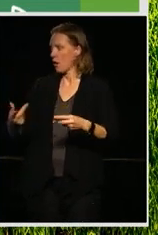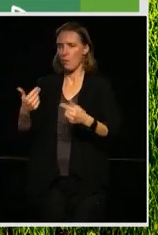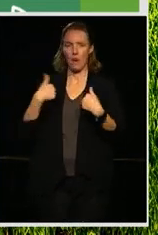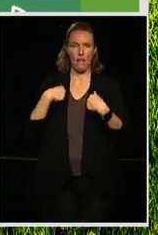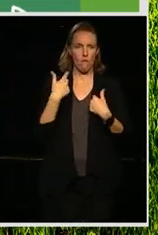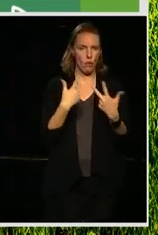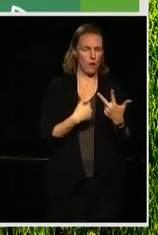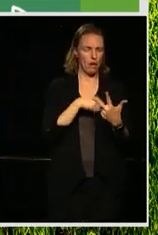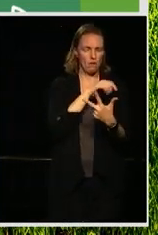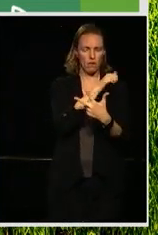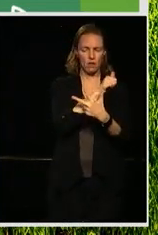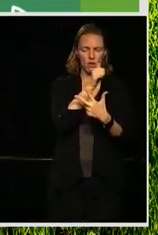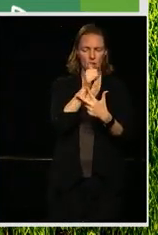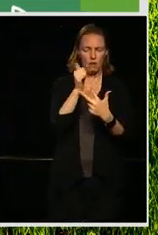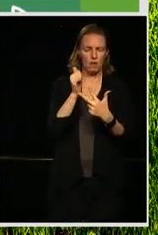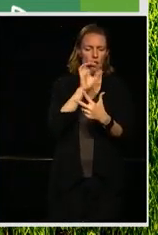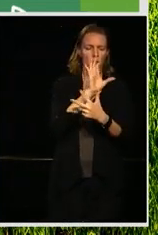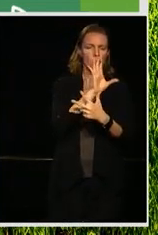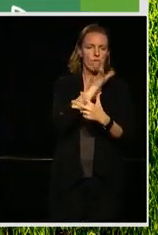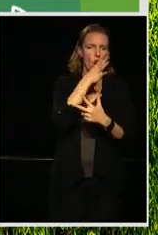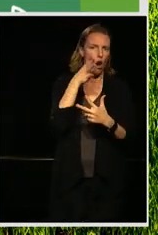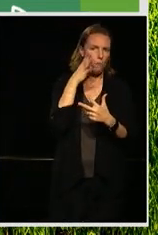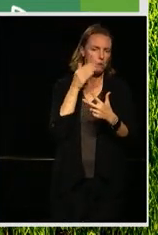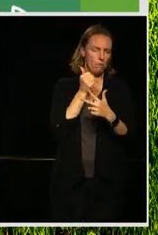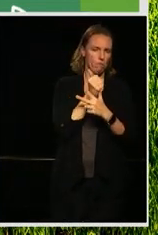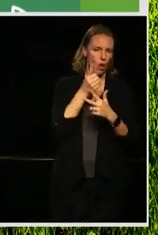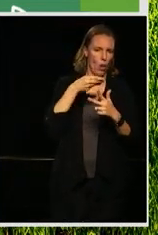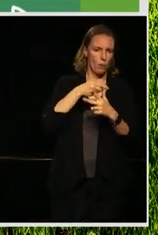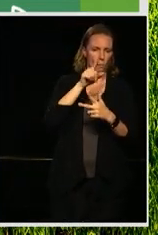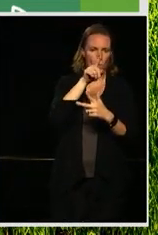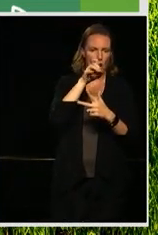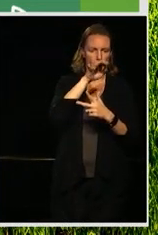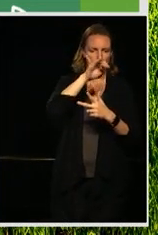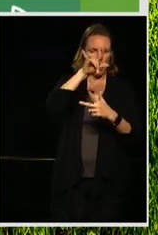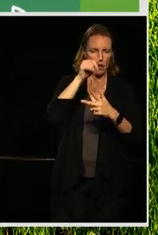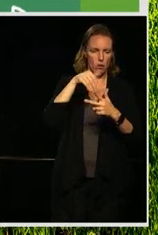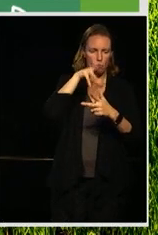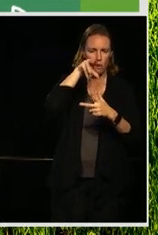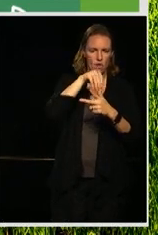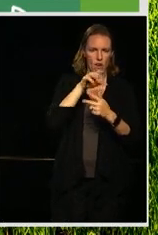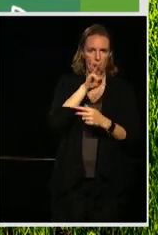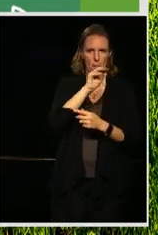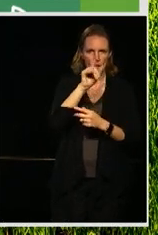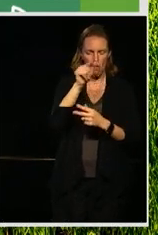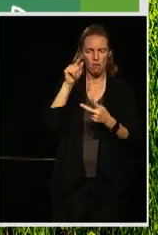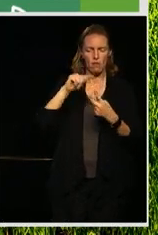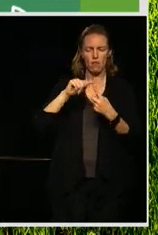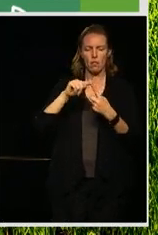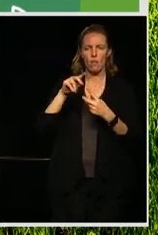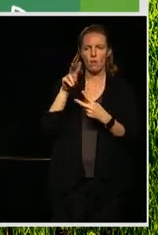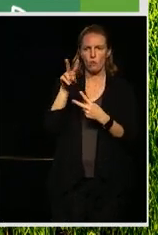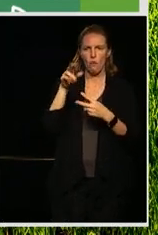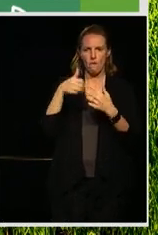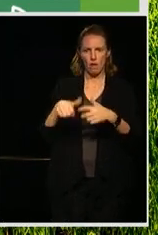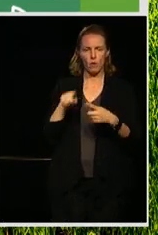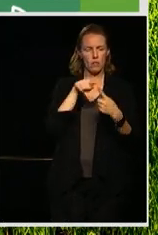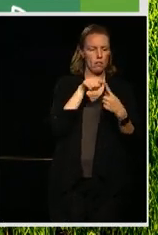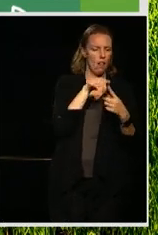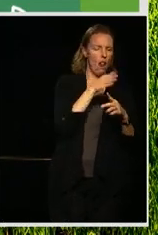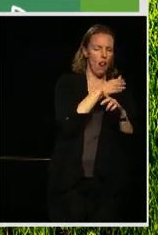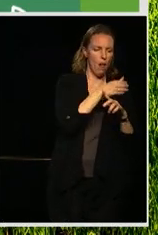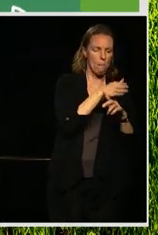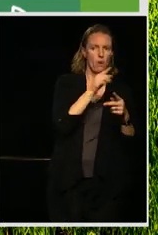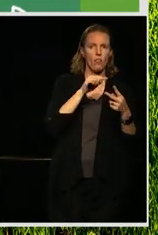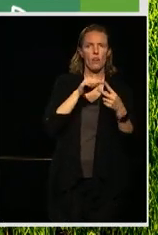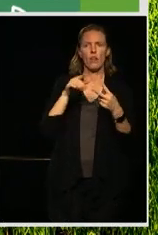Farming, all within 100 miles of our mill. 2 flooring mills, or 2 factories, 1 lumber, 1 flooring. And then our